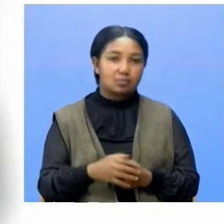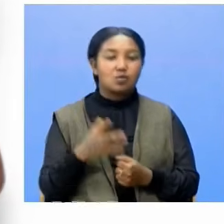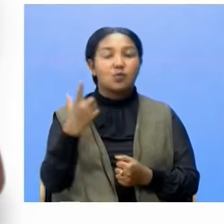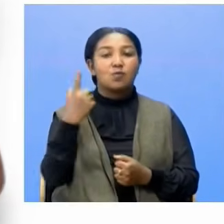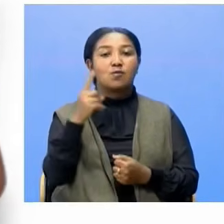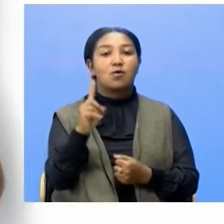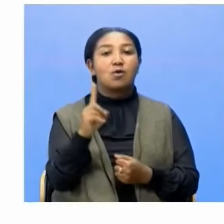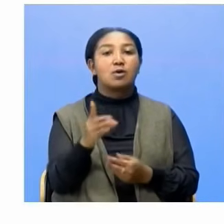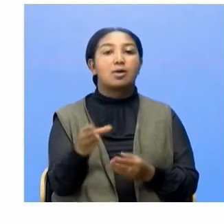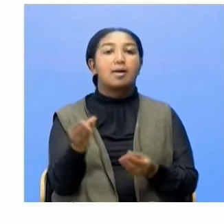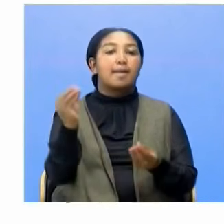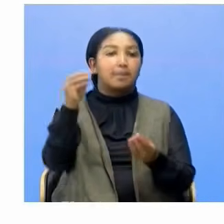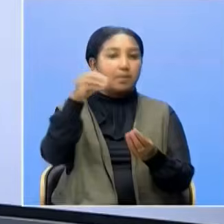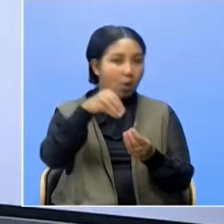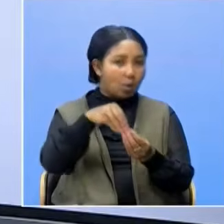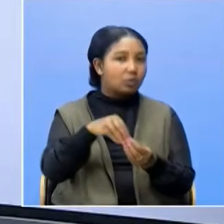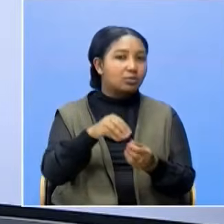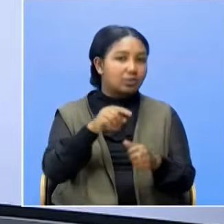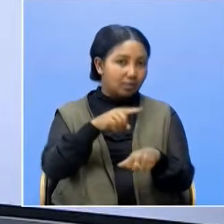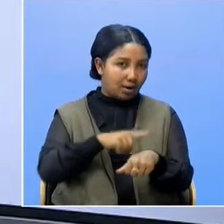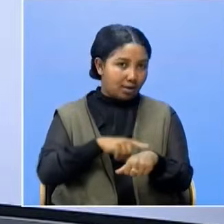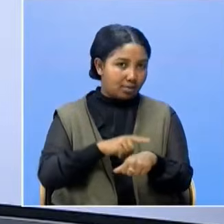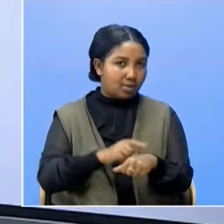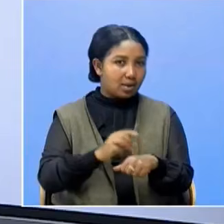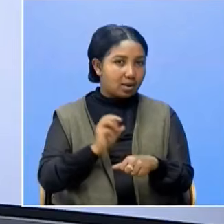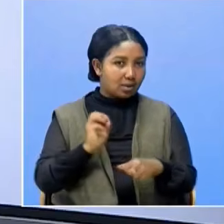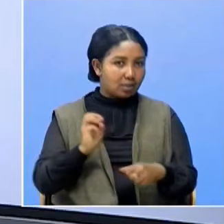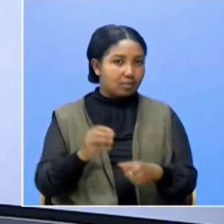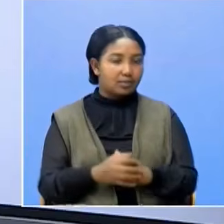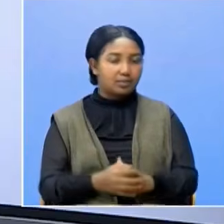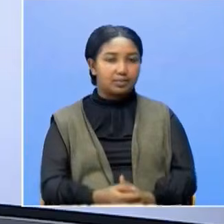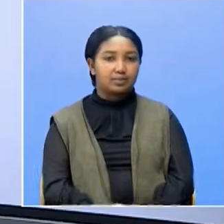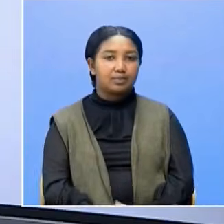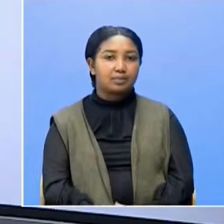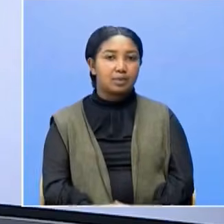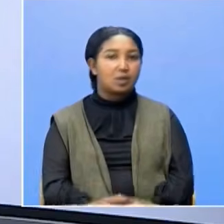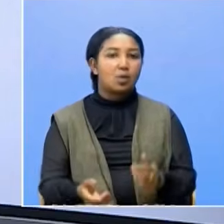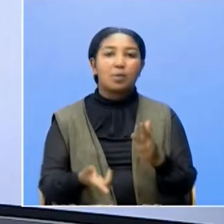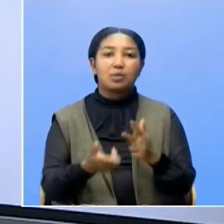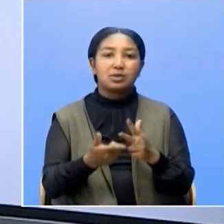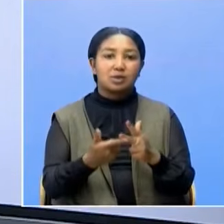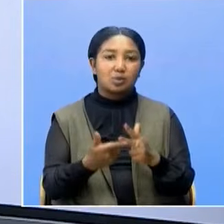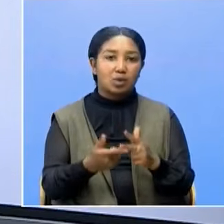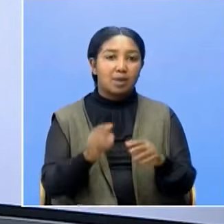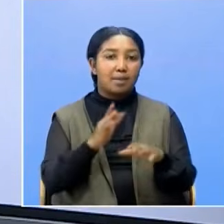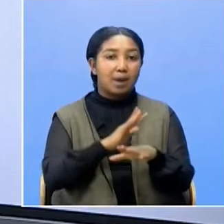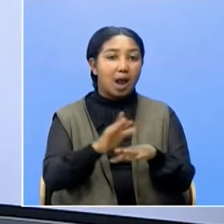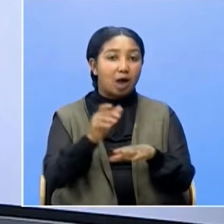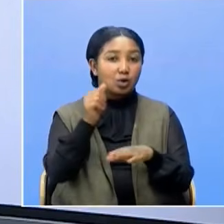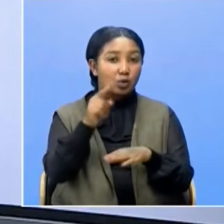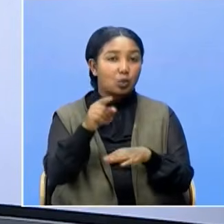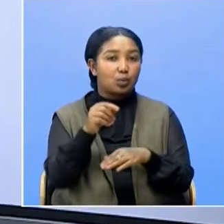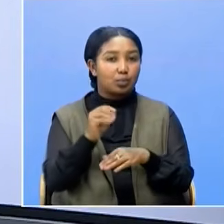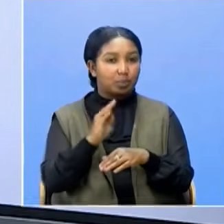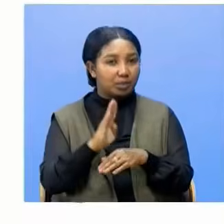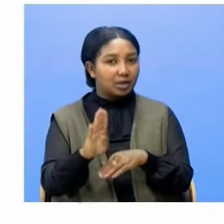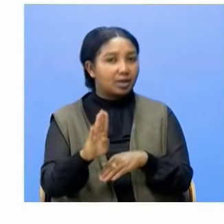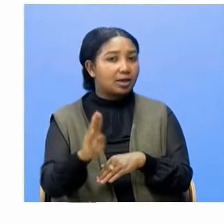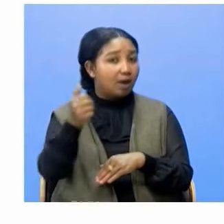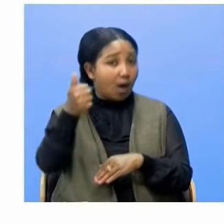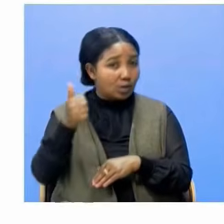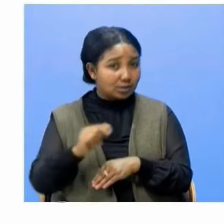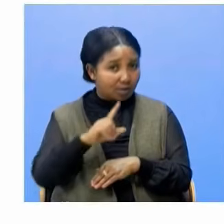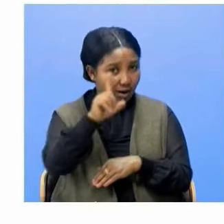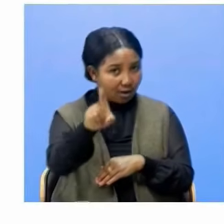for more time. We haven't asked for more time. How about this one? Blank you be in Hawassa?